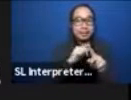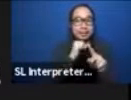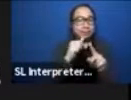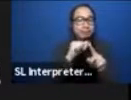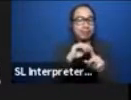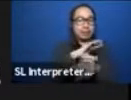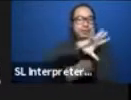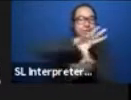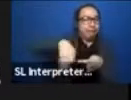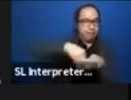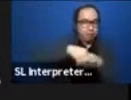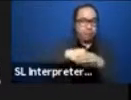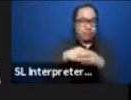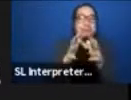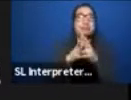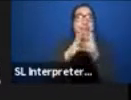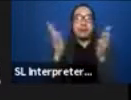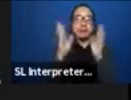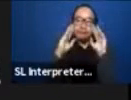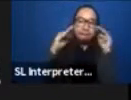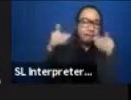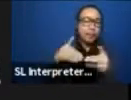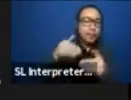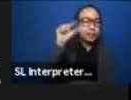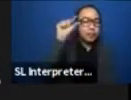as gender, and along with gender.